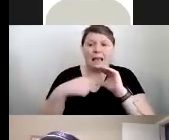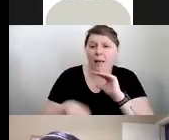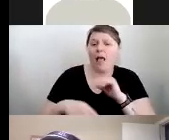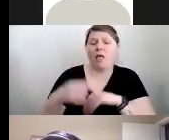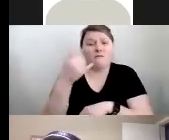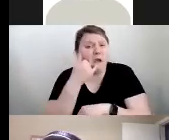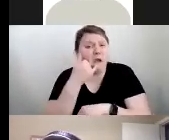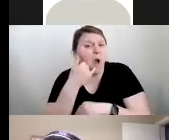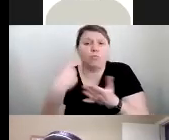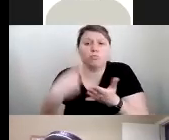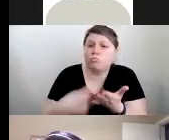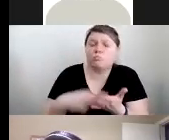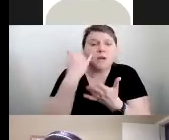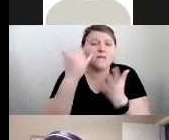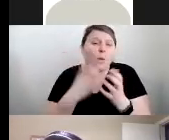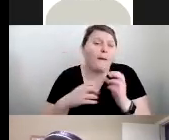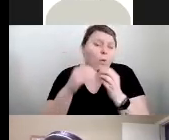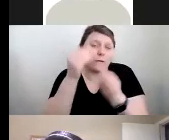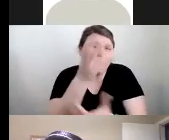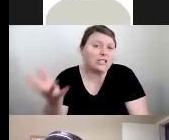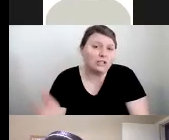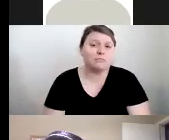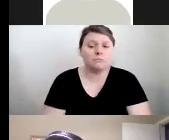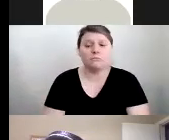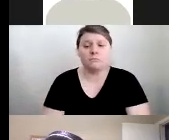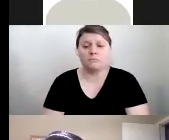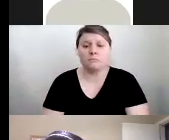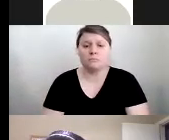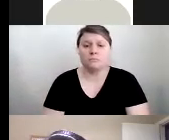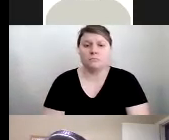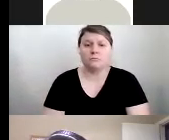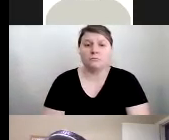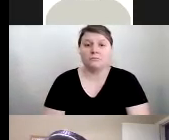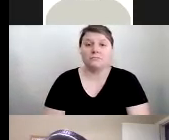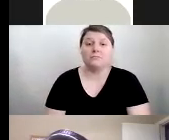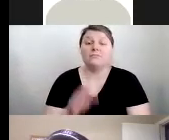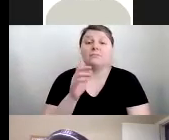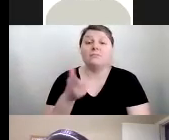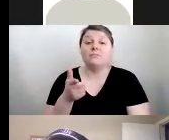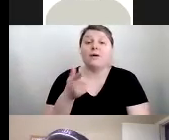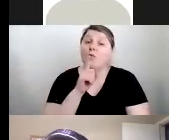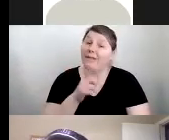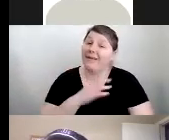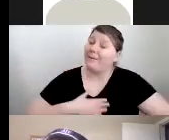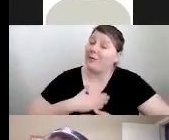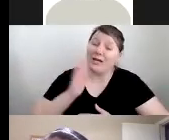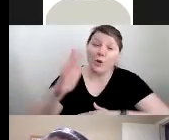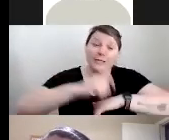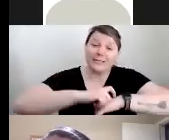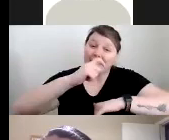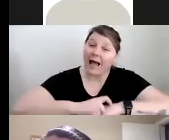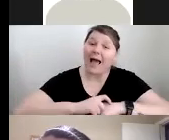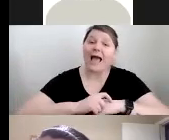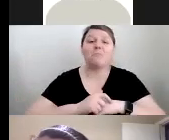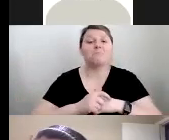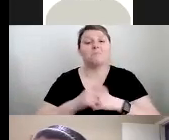phone if you want to get more information about any of these. Dr. Halsey, we really appreciate your time and